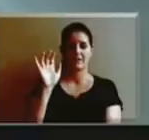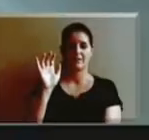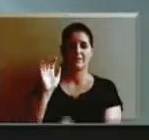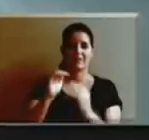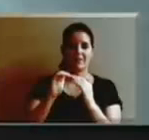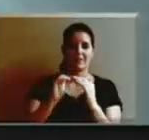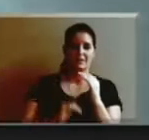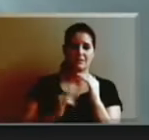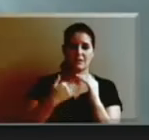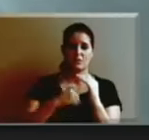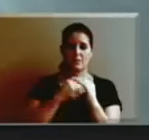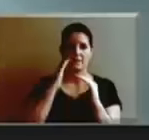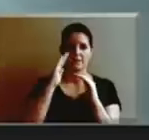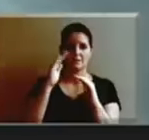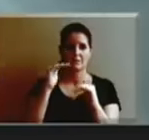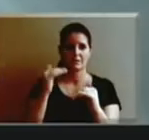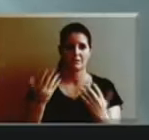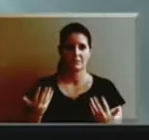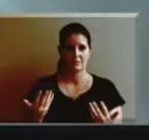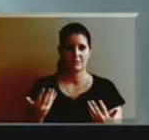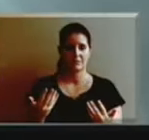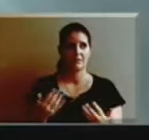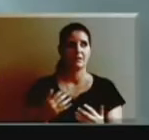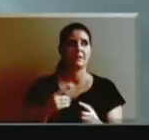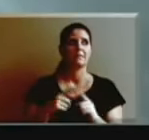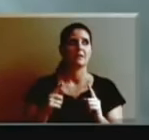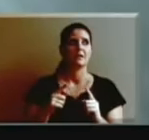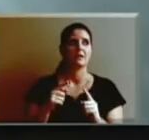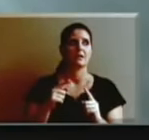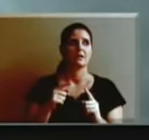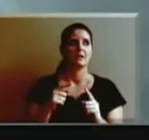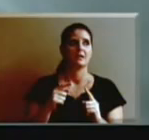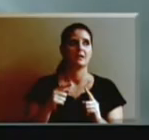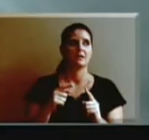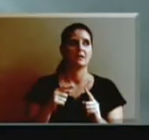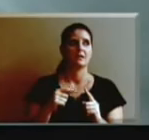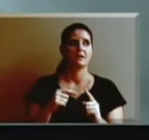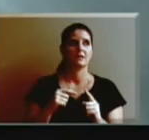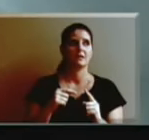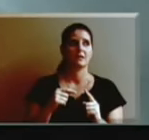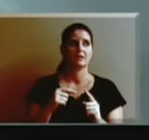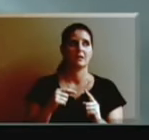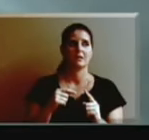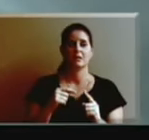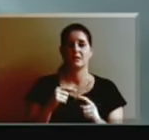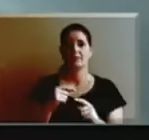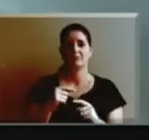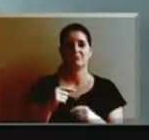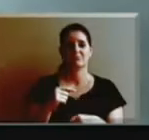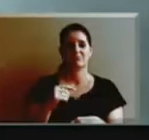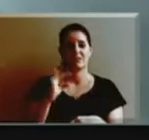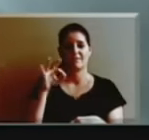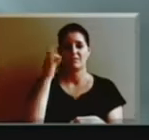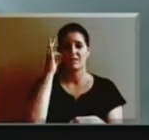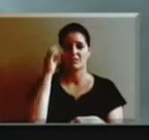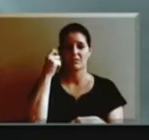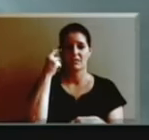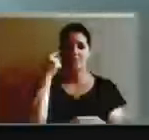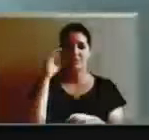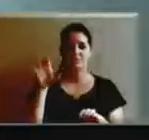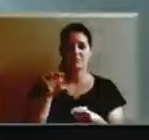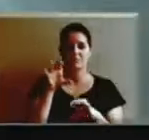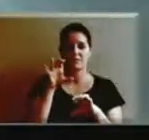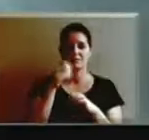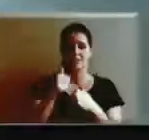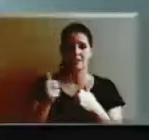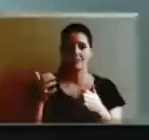expected. However, in 14-15, we expect that to be around $9 million. And unless the federal government does something about the